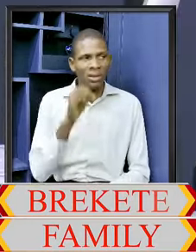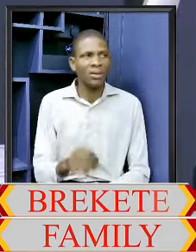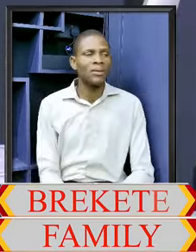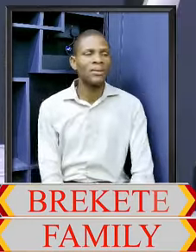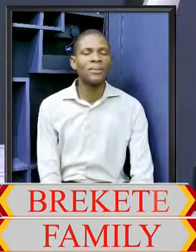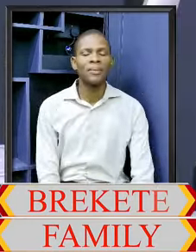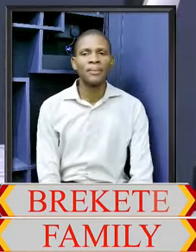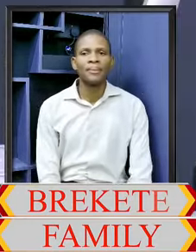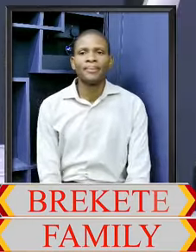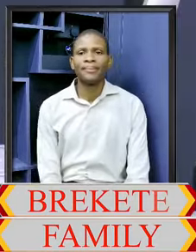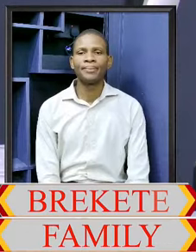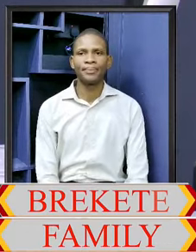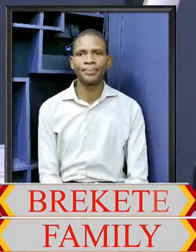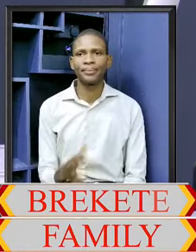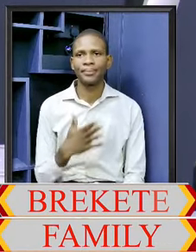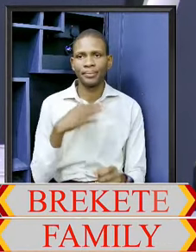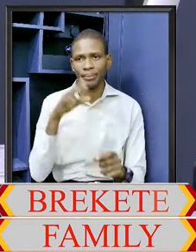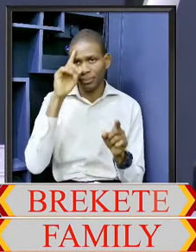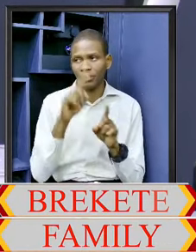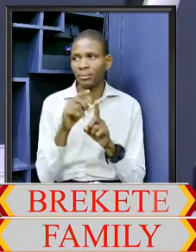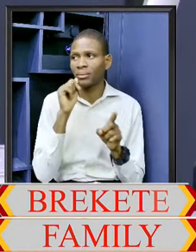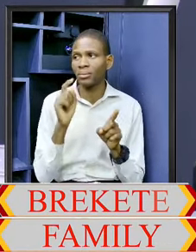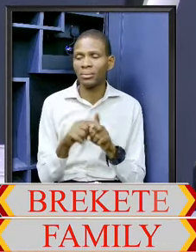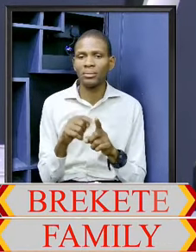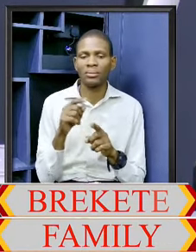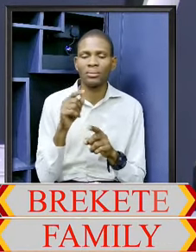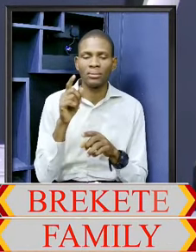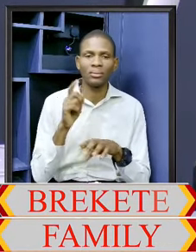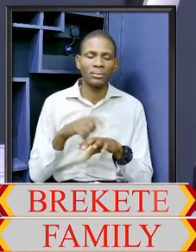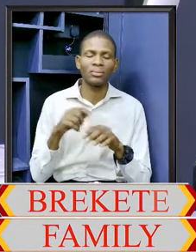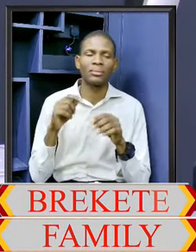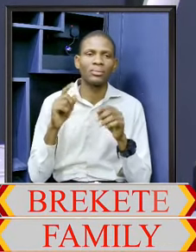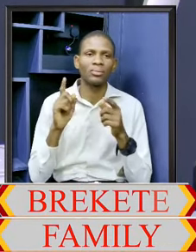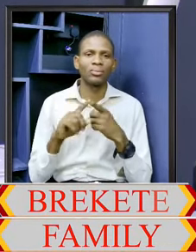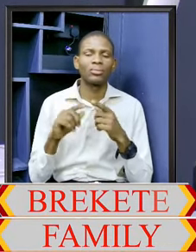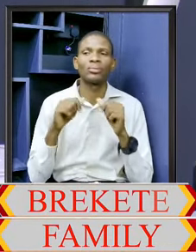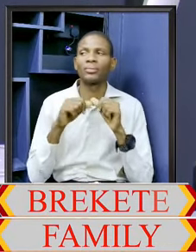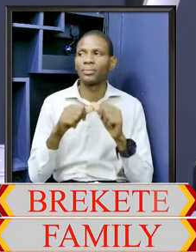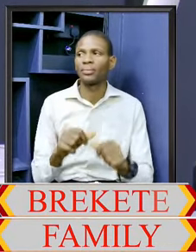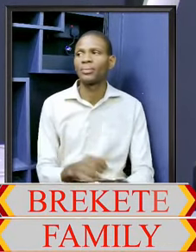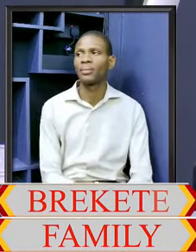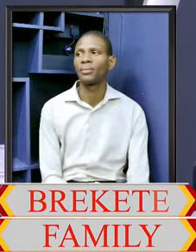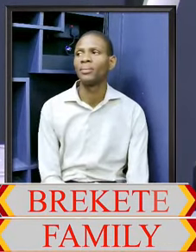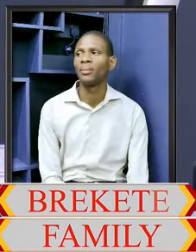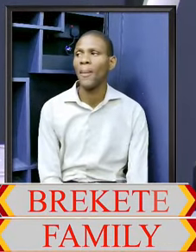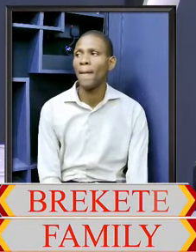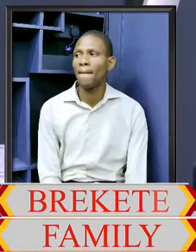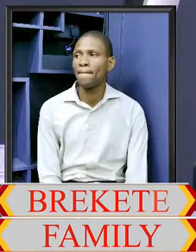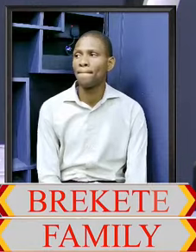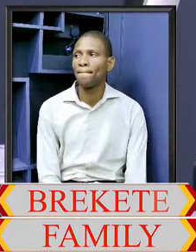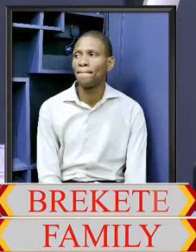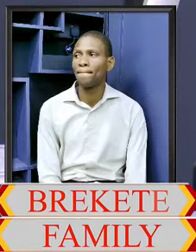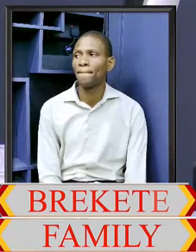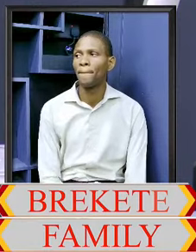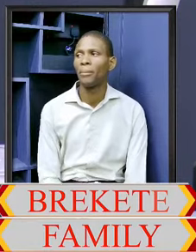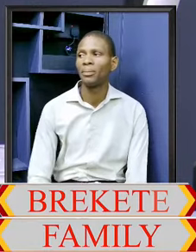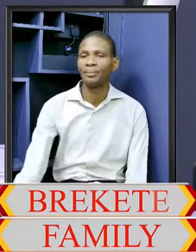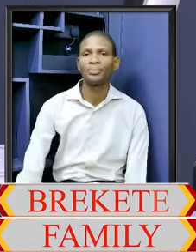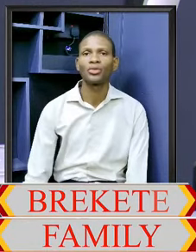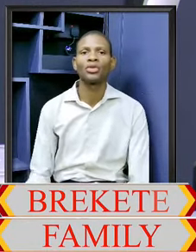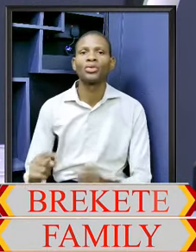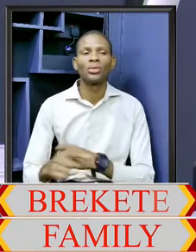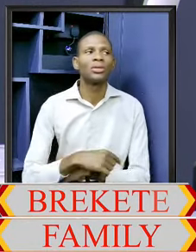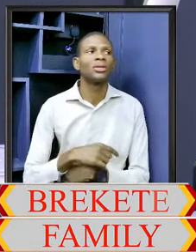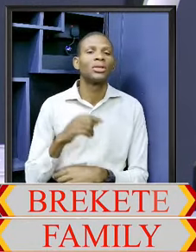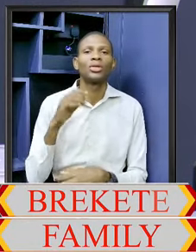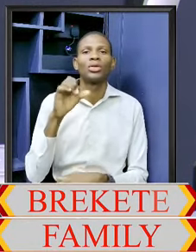My brothers, my sisters, if una look, una go see, say, time don't give us signal. Signal make we do waiting. Signal make we the vanor they go. Today, studio full,